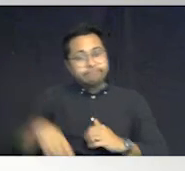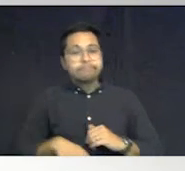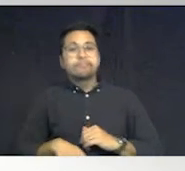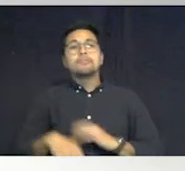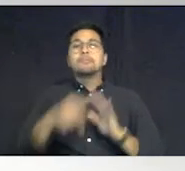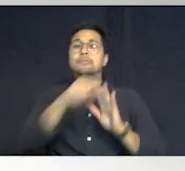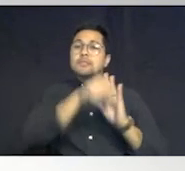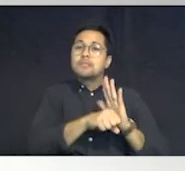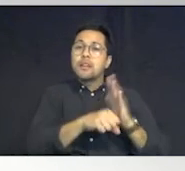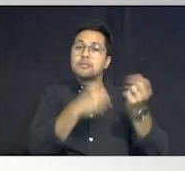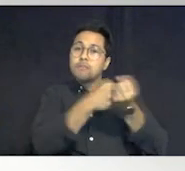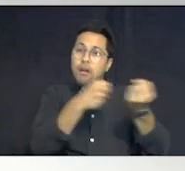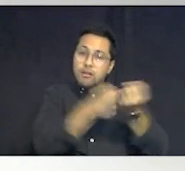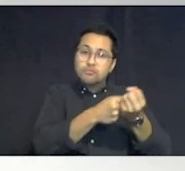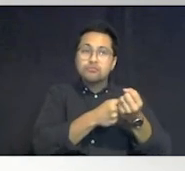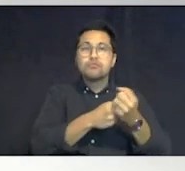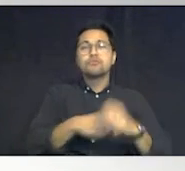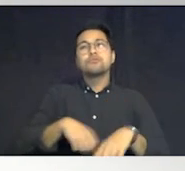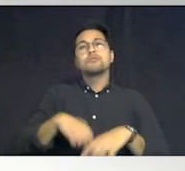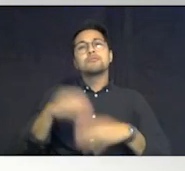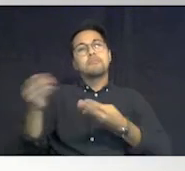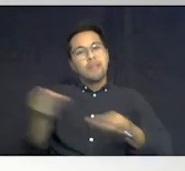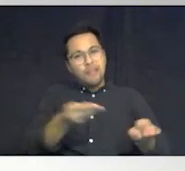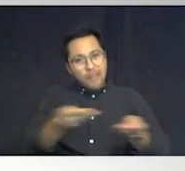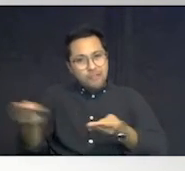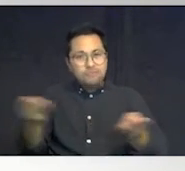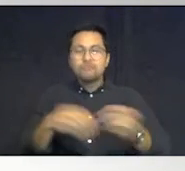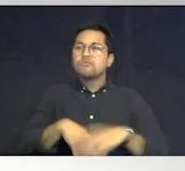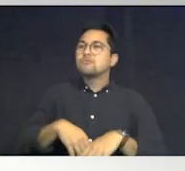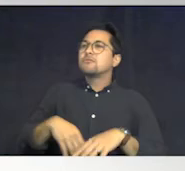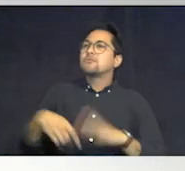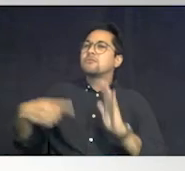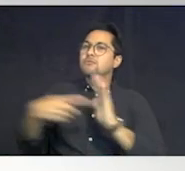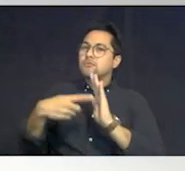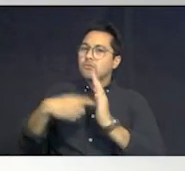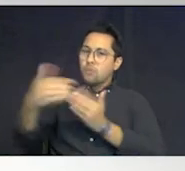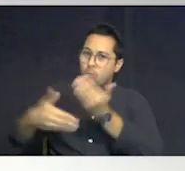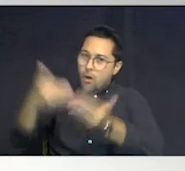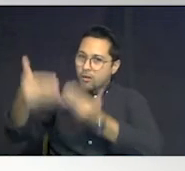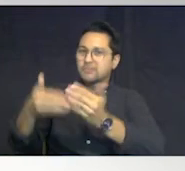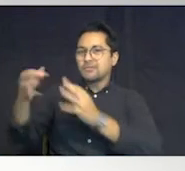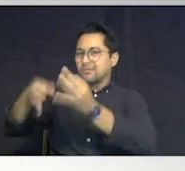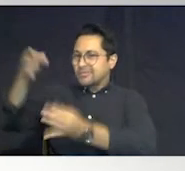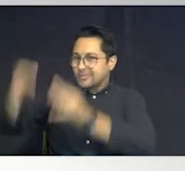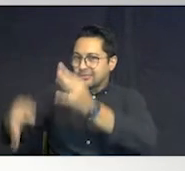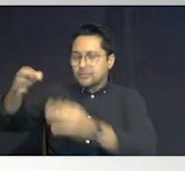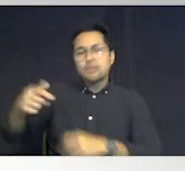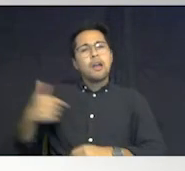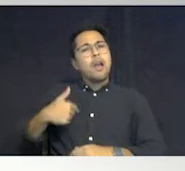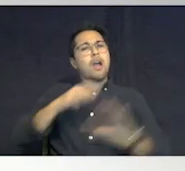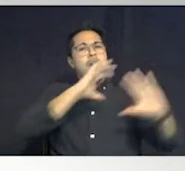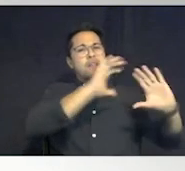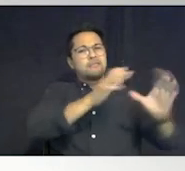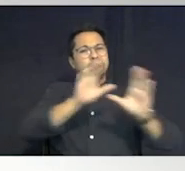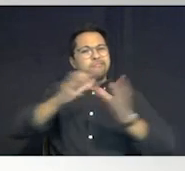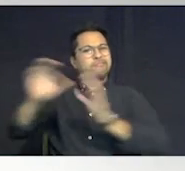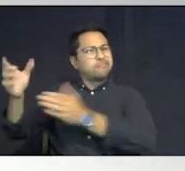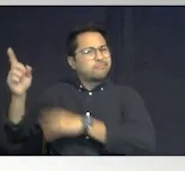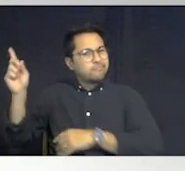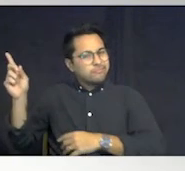facilitation option, mediation option, state complaints, and due process hearings. And I've categorized these different,